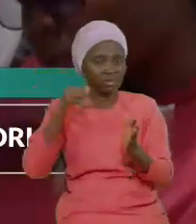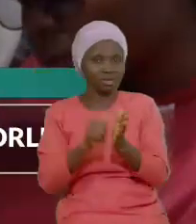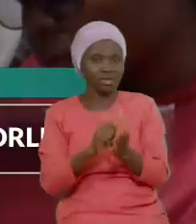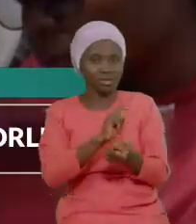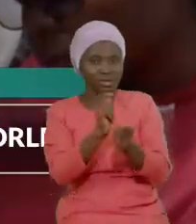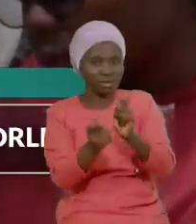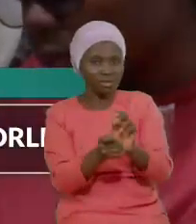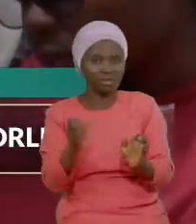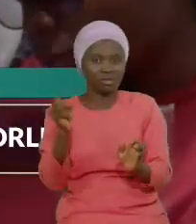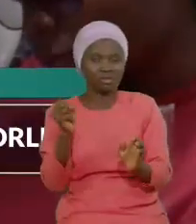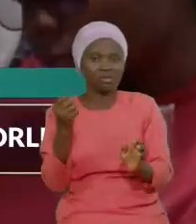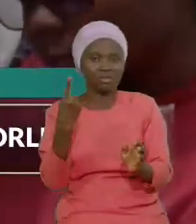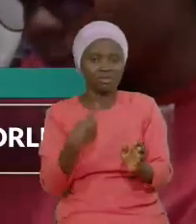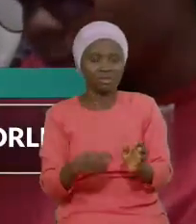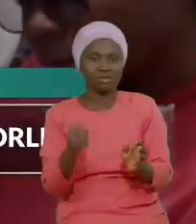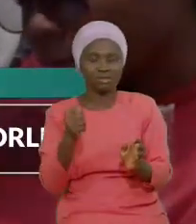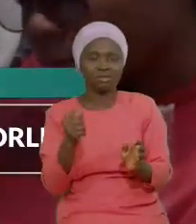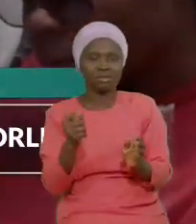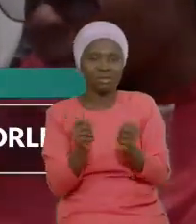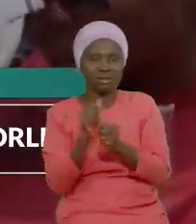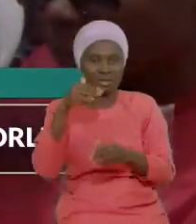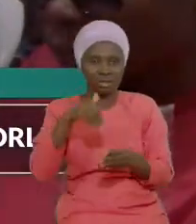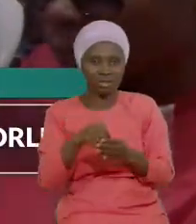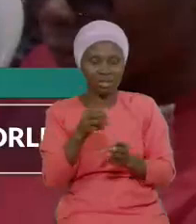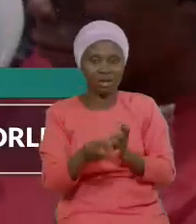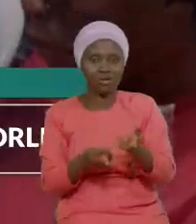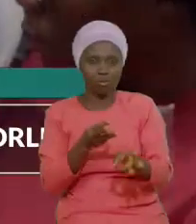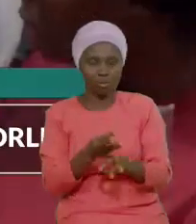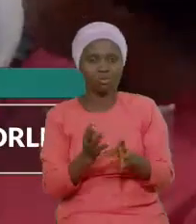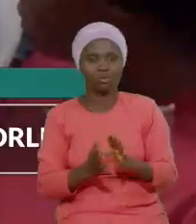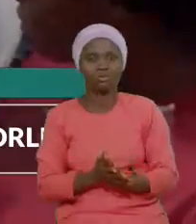the inner world.